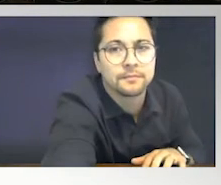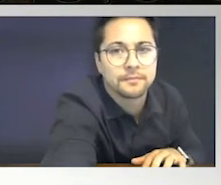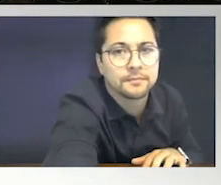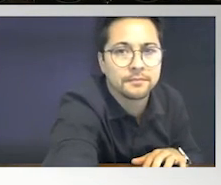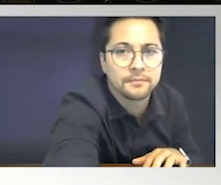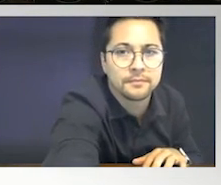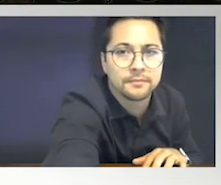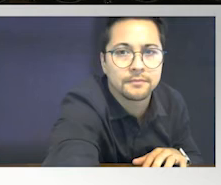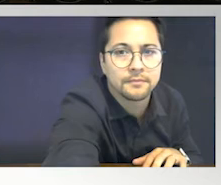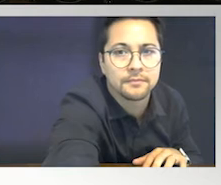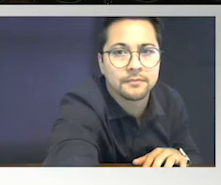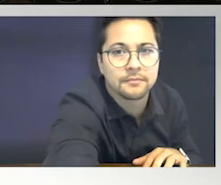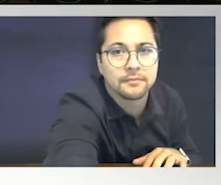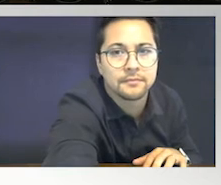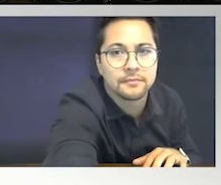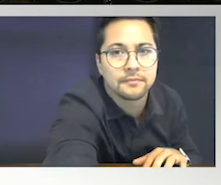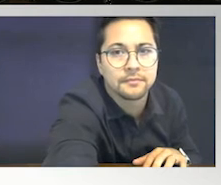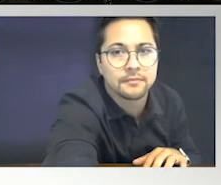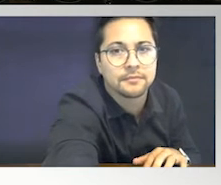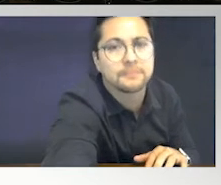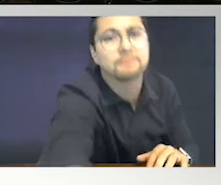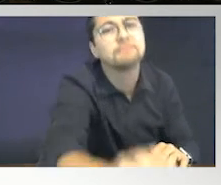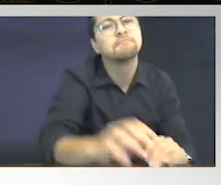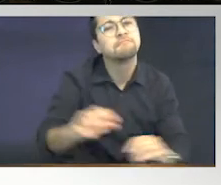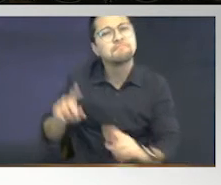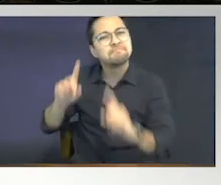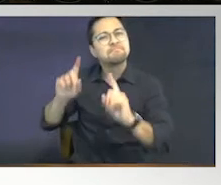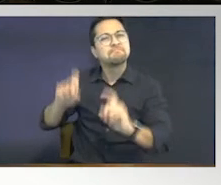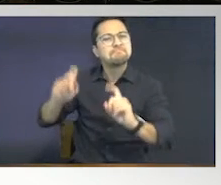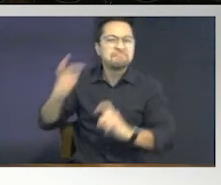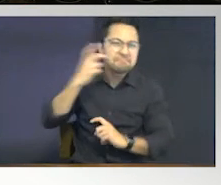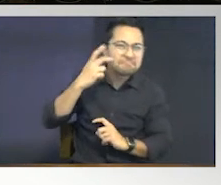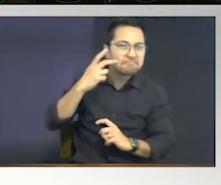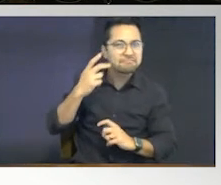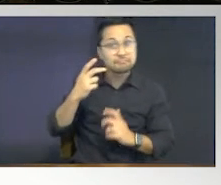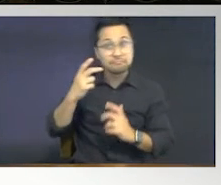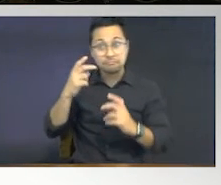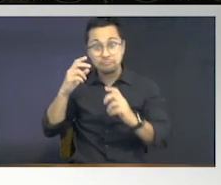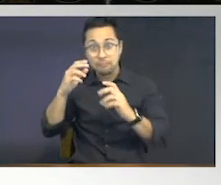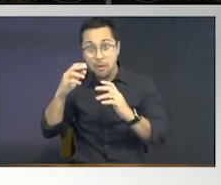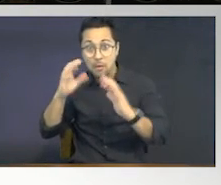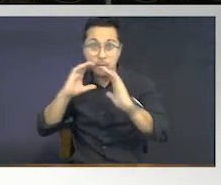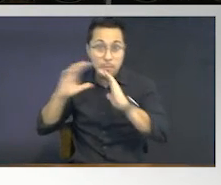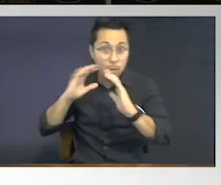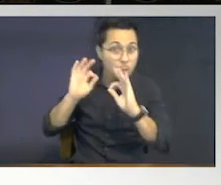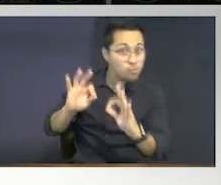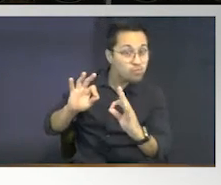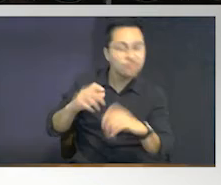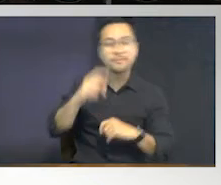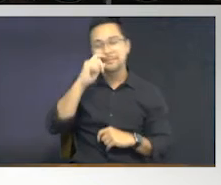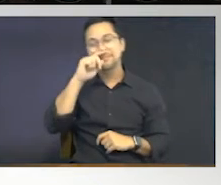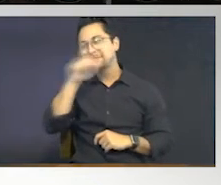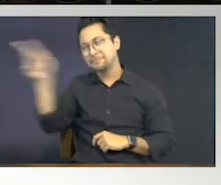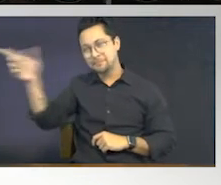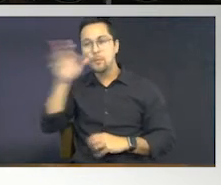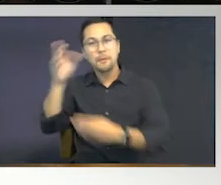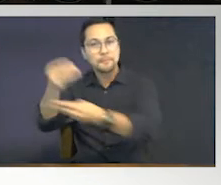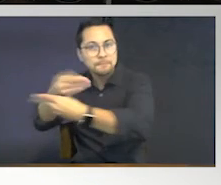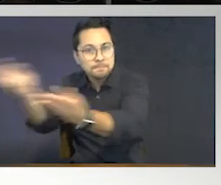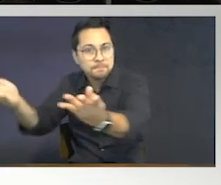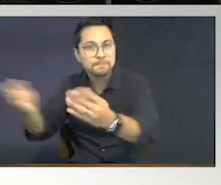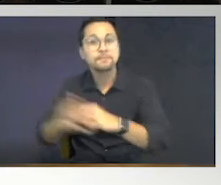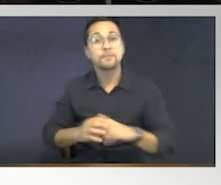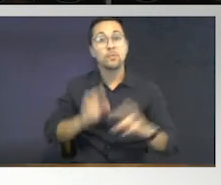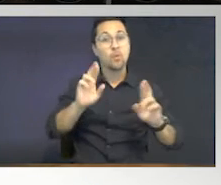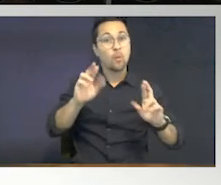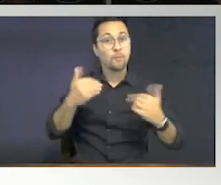do a little exercise just to see how well we communicate, right? So I'll give him a second just to hand that out, and hopefully you got something